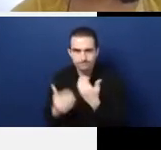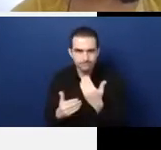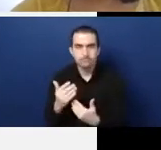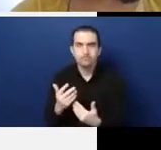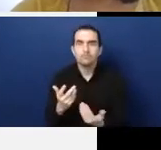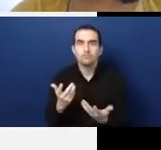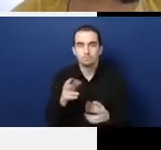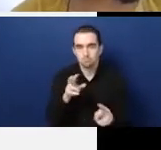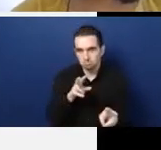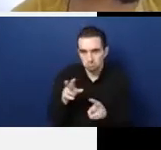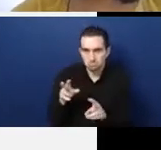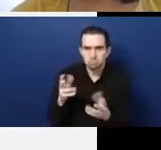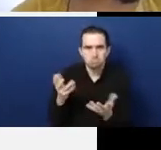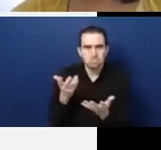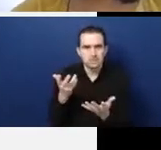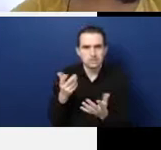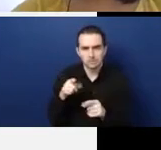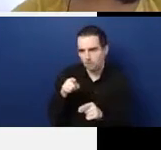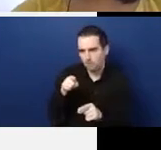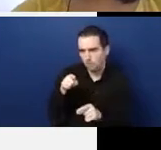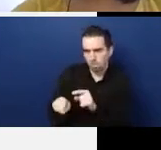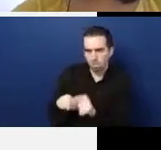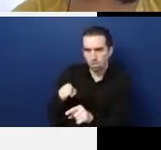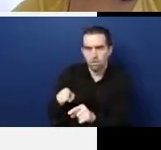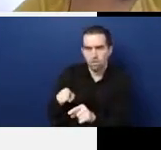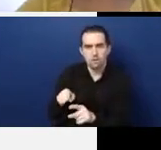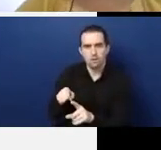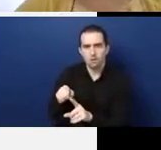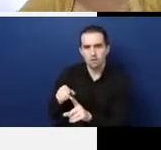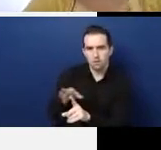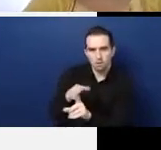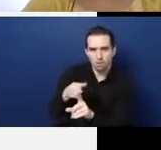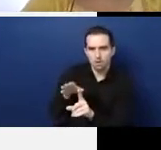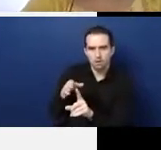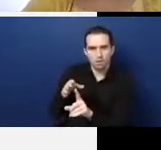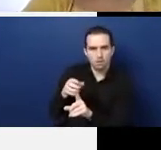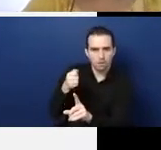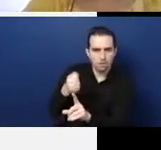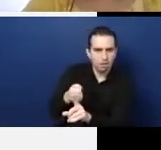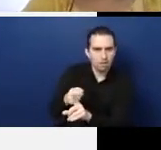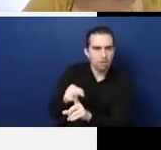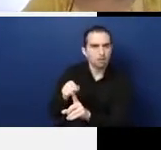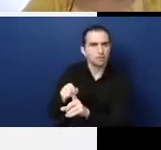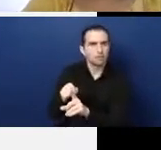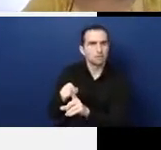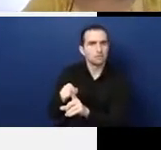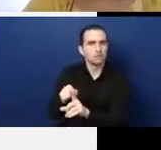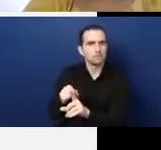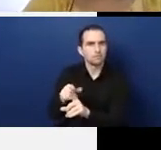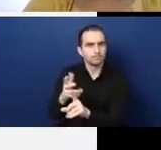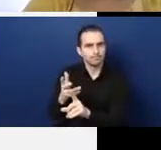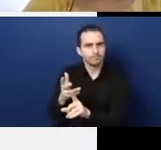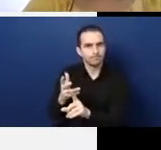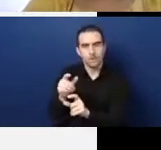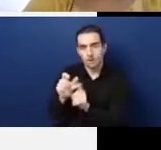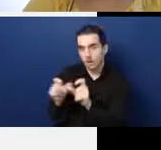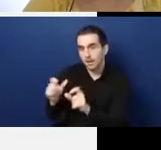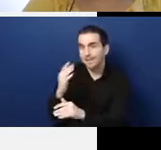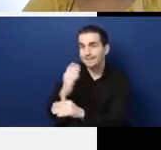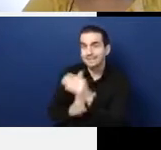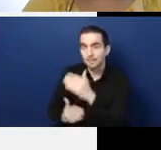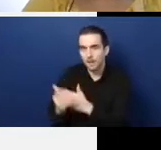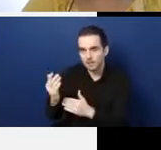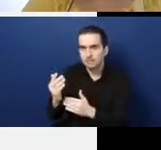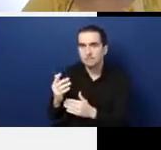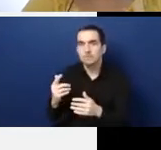disabilities within the programs that we work. We also make sure that we explicitly communicate our policy to